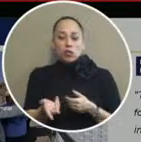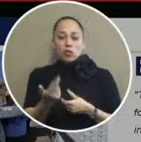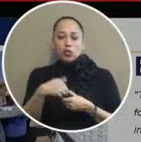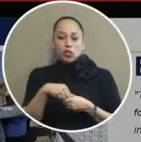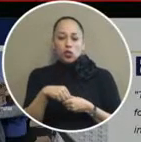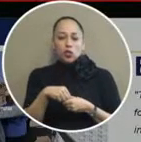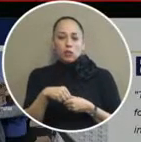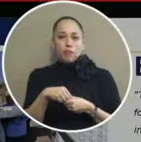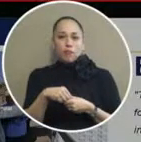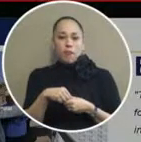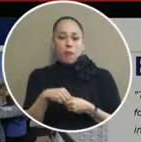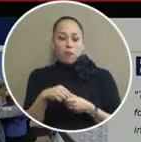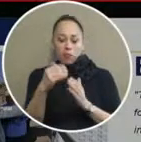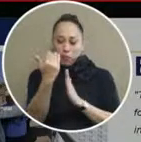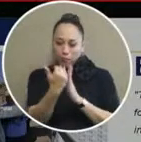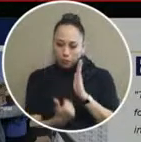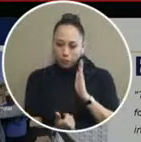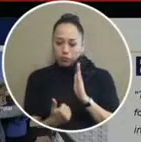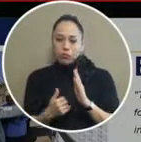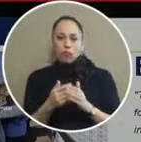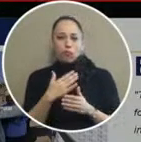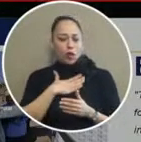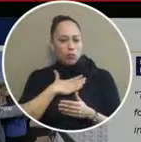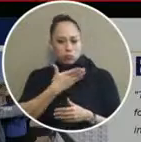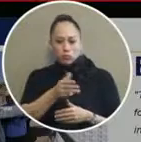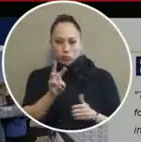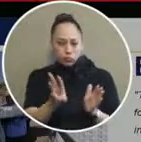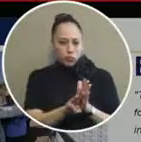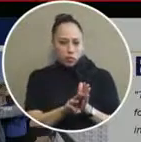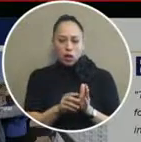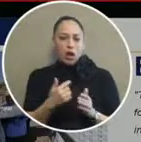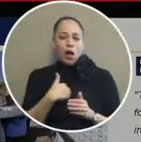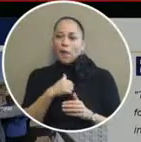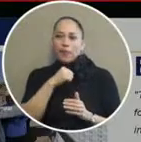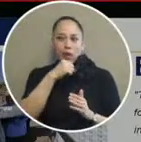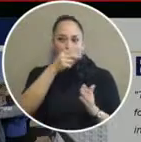participating, and we've listed 2 testimonials here. I